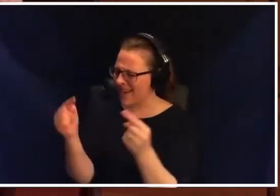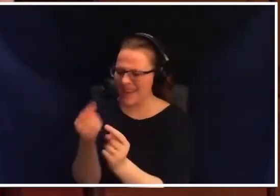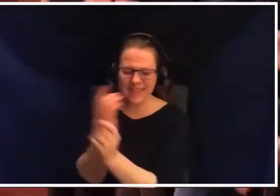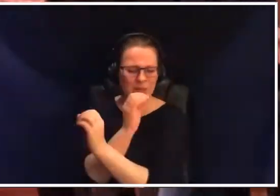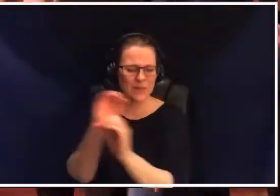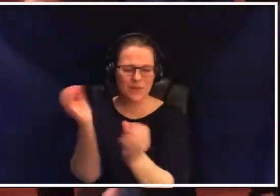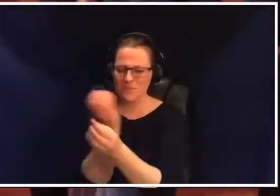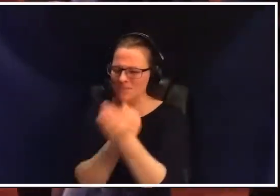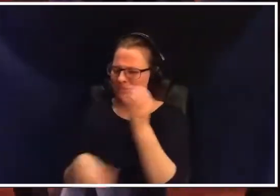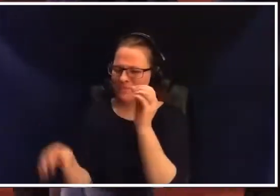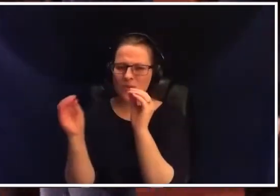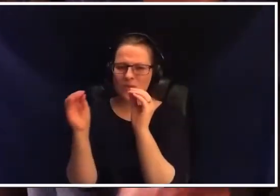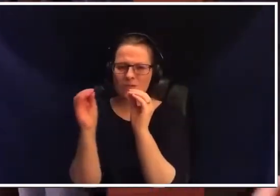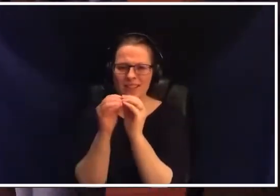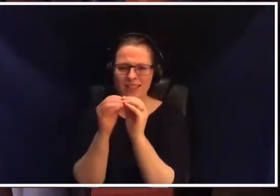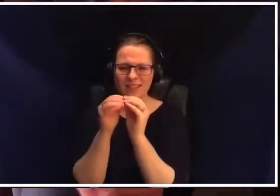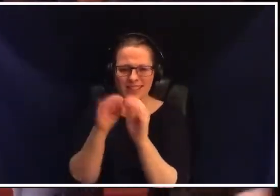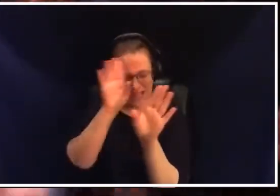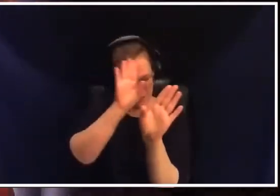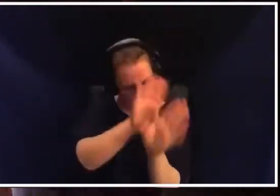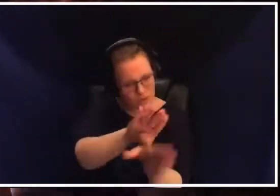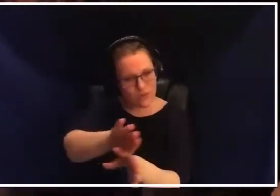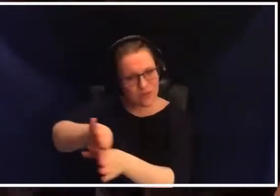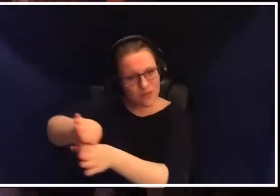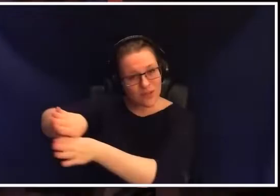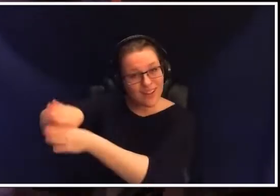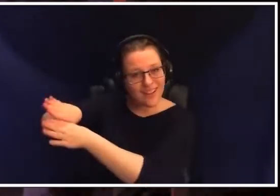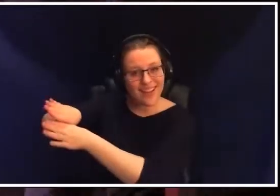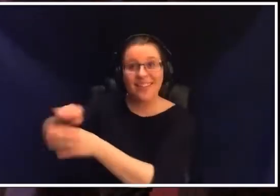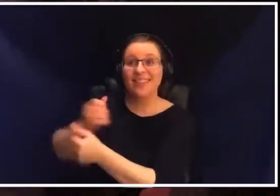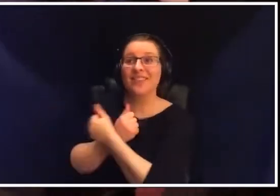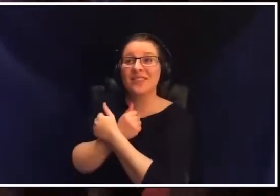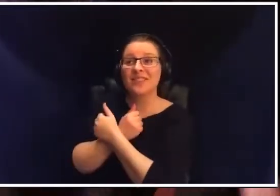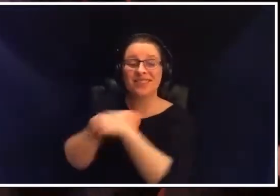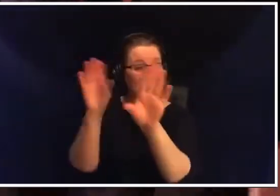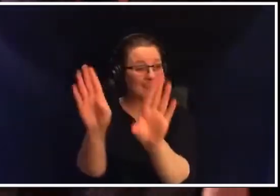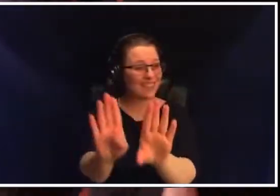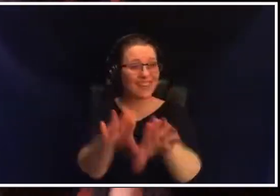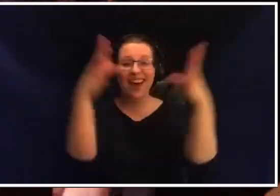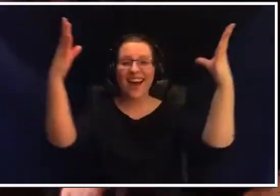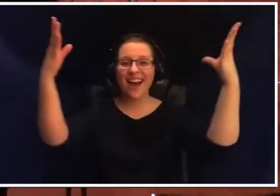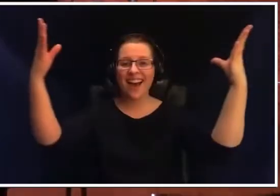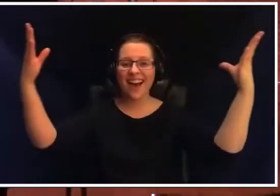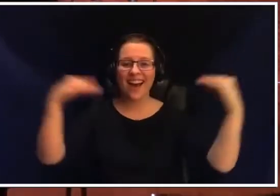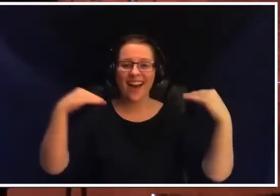We don't have to feel it anymore. Love's an open